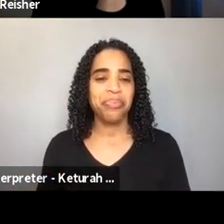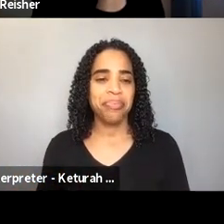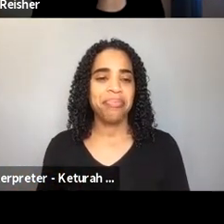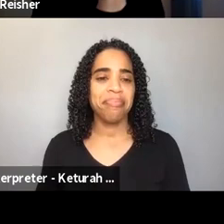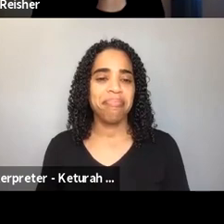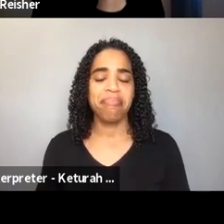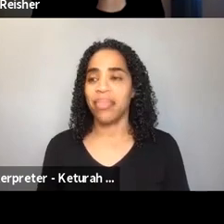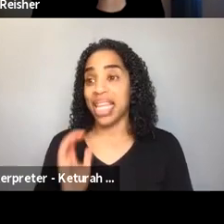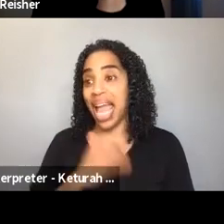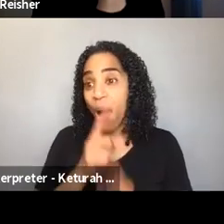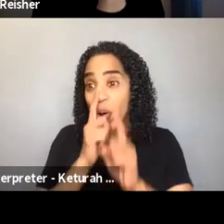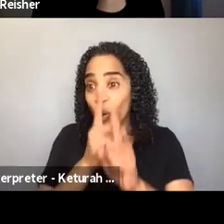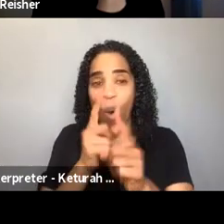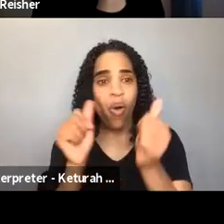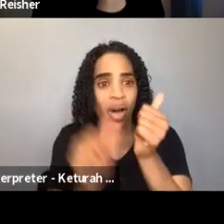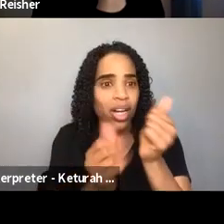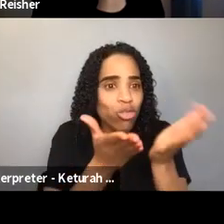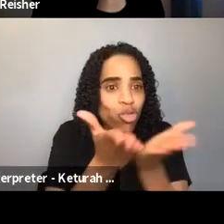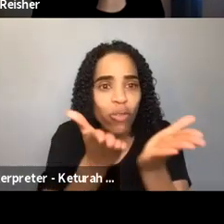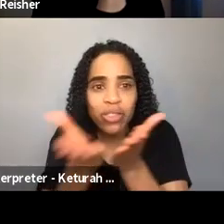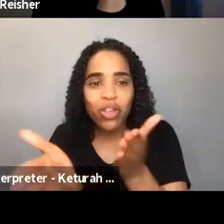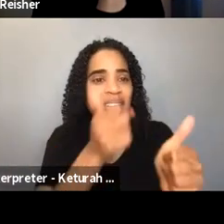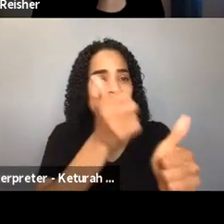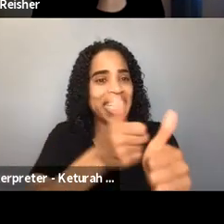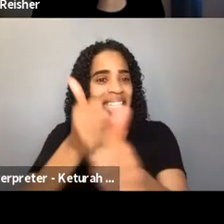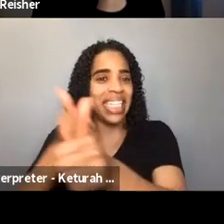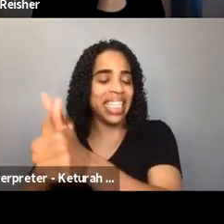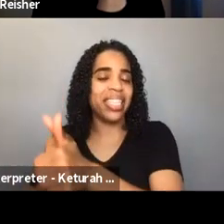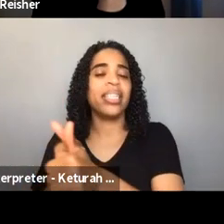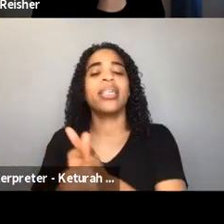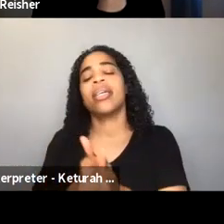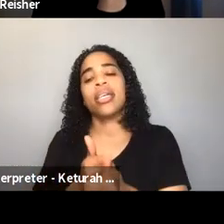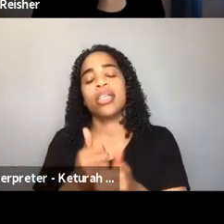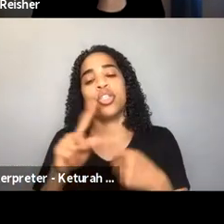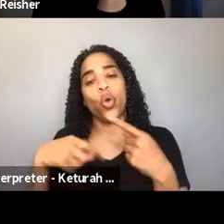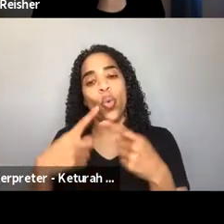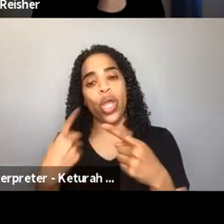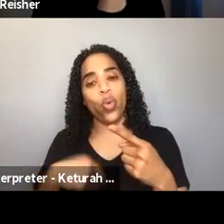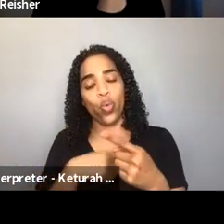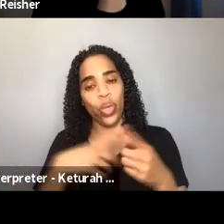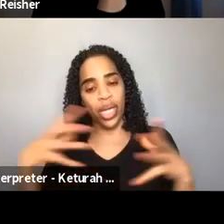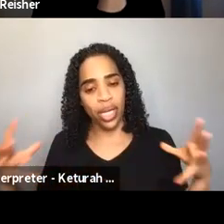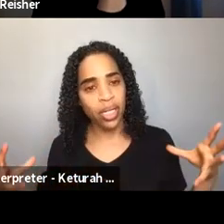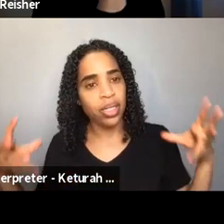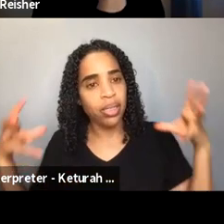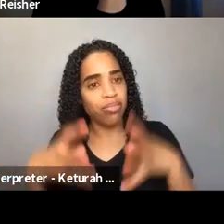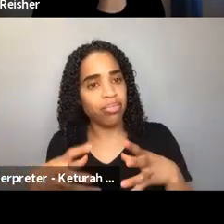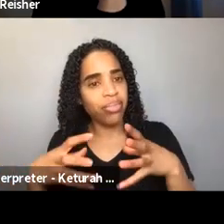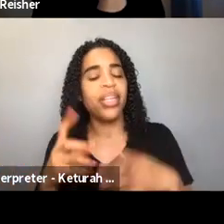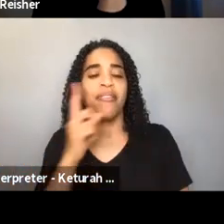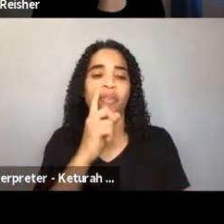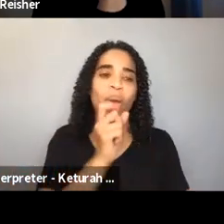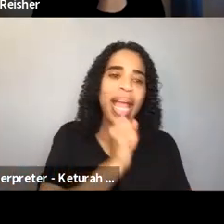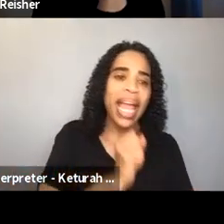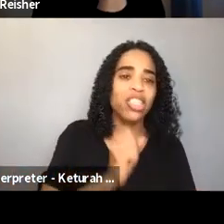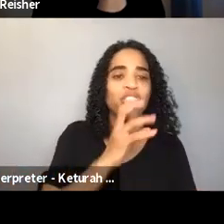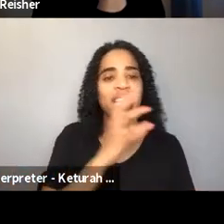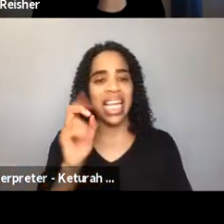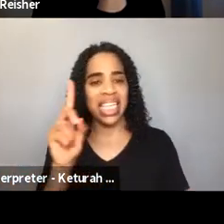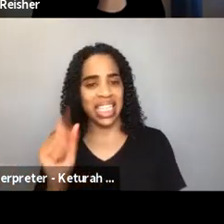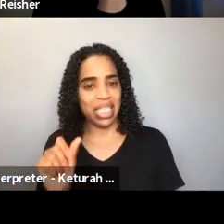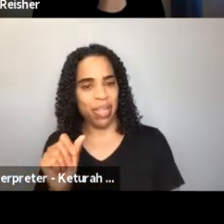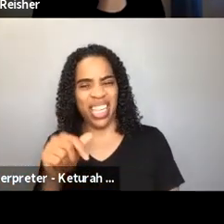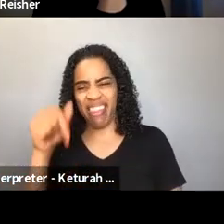here to serve. And so coming together as this center, as this Aging and Disability Resource Center or